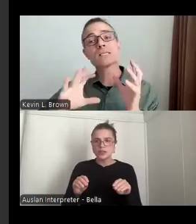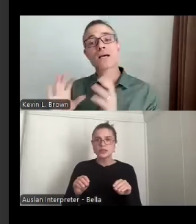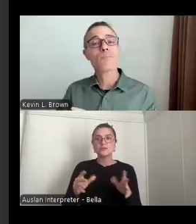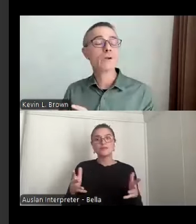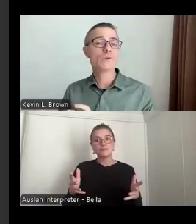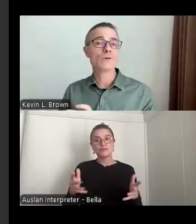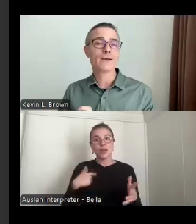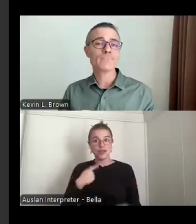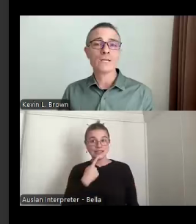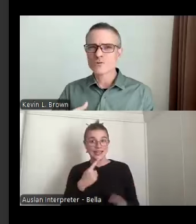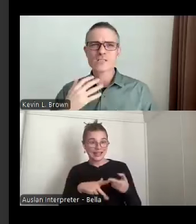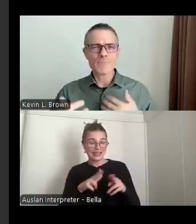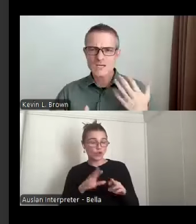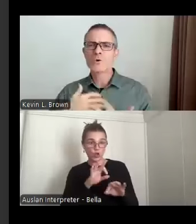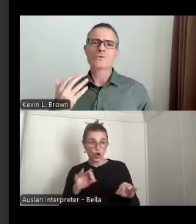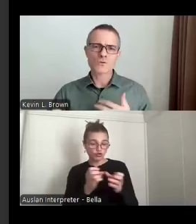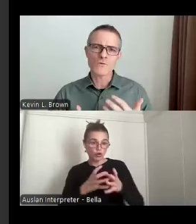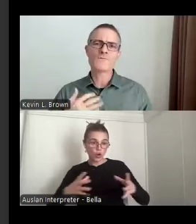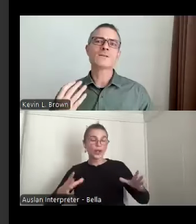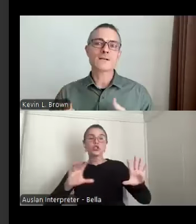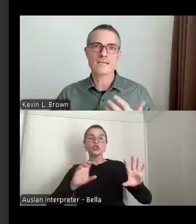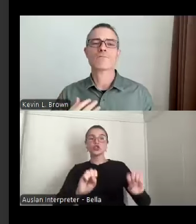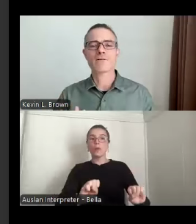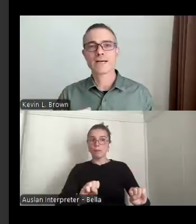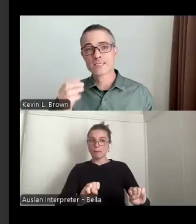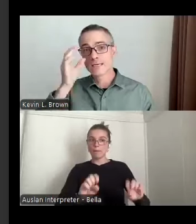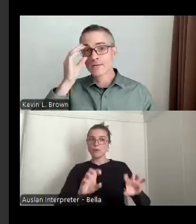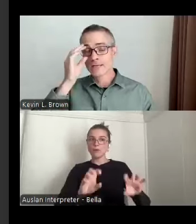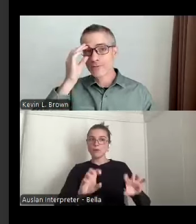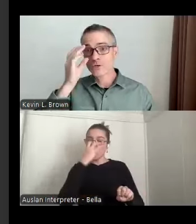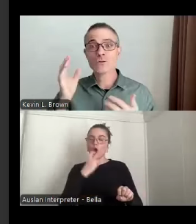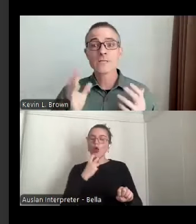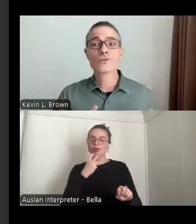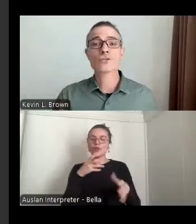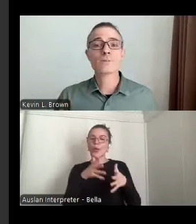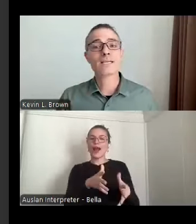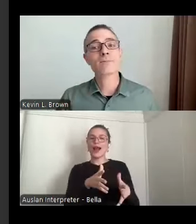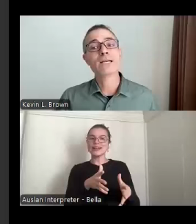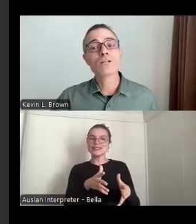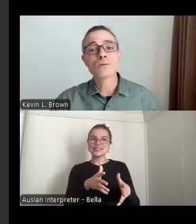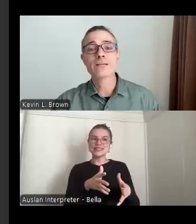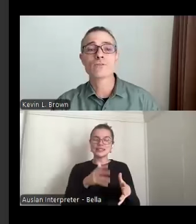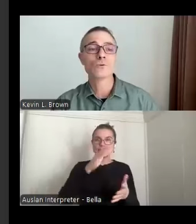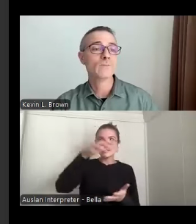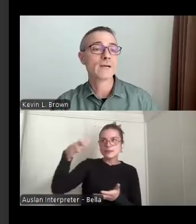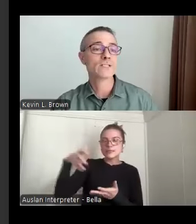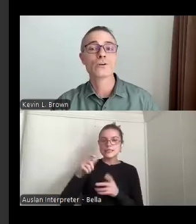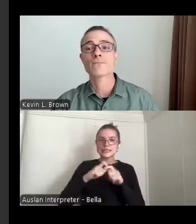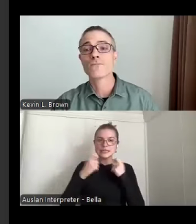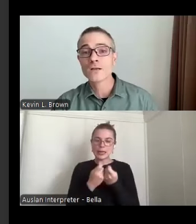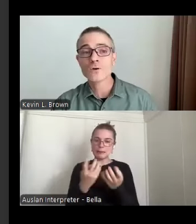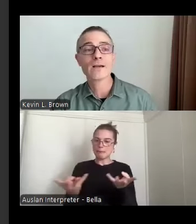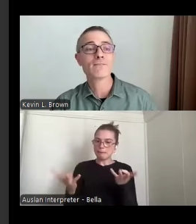growing, stop what you're doing. Stop the old school fundraising rat race, gather your leadership team, and don't leave the room until